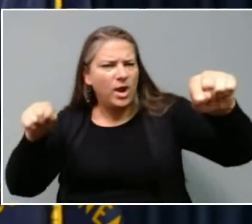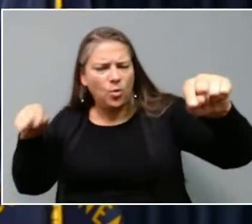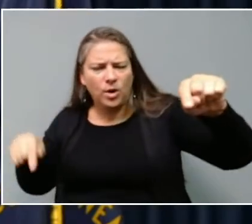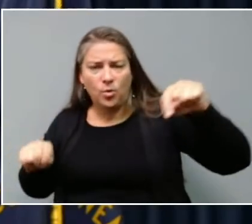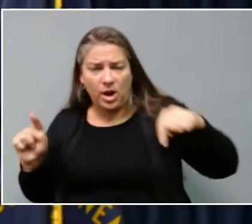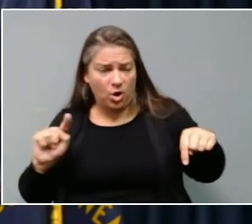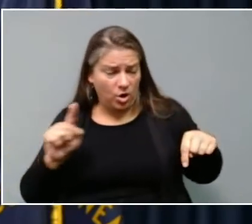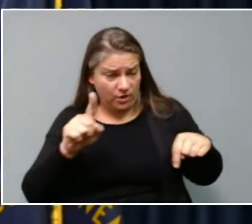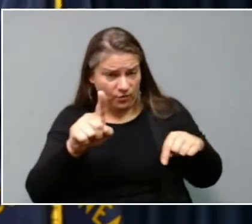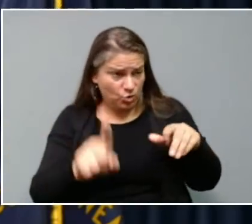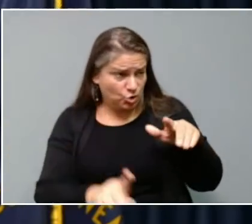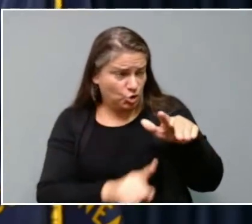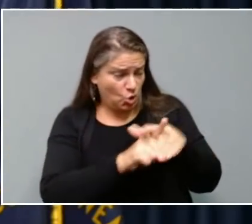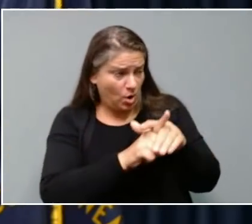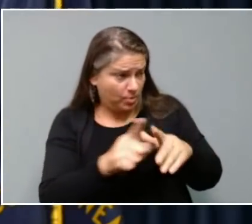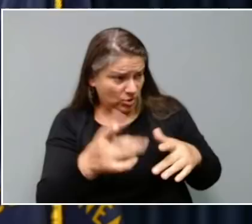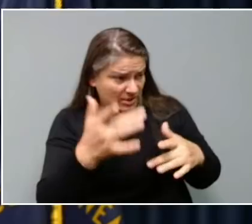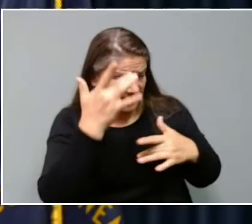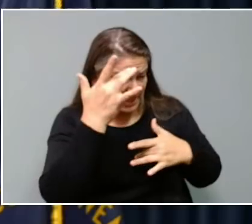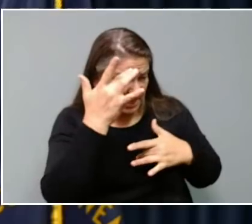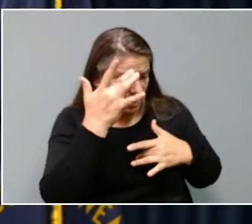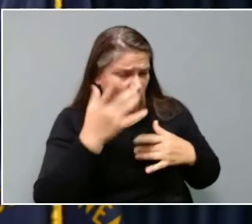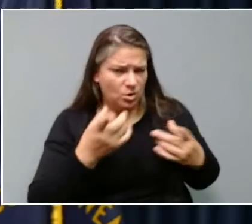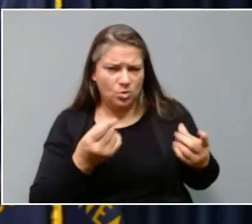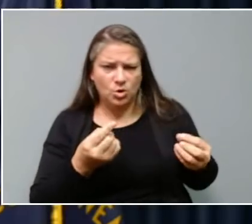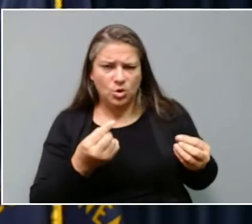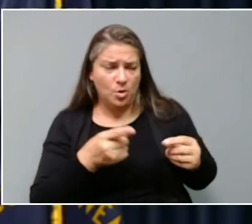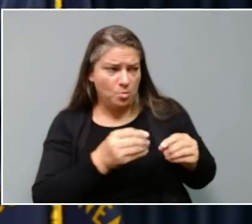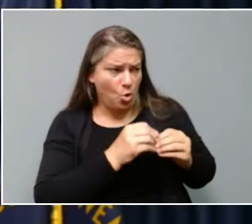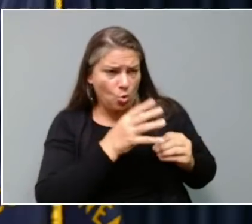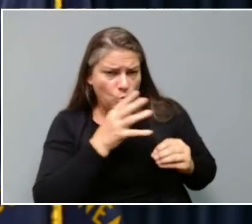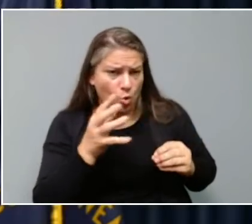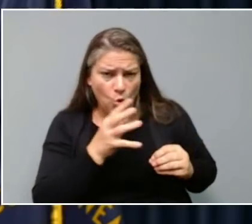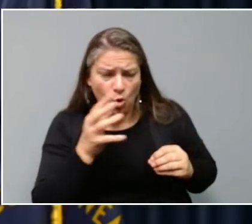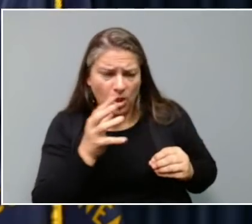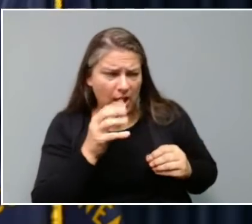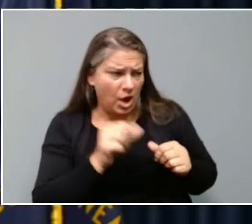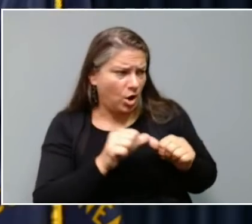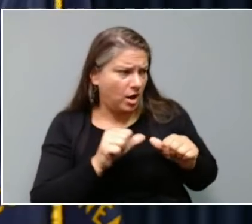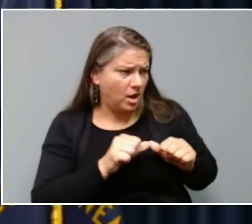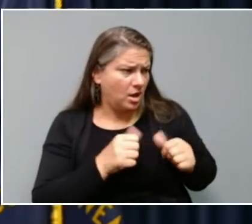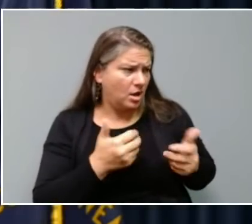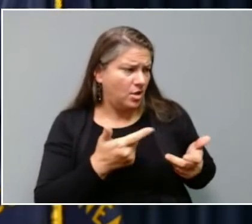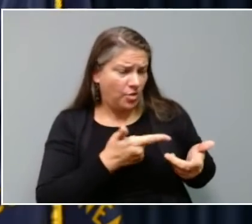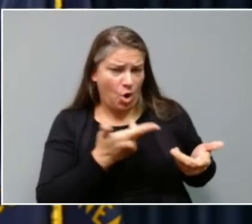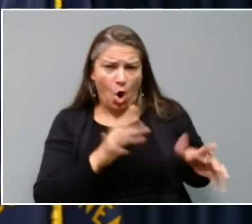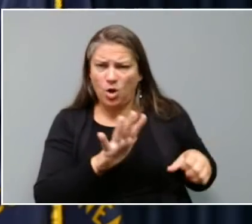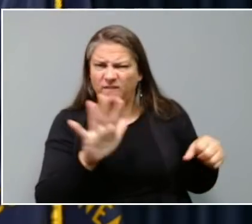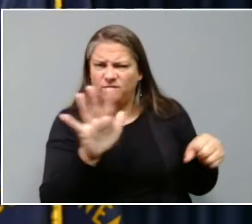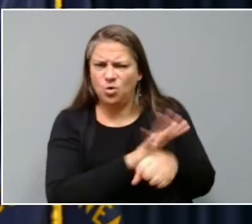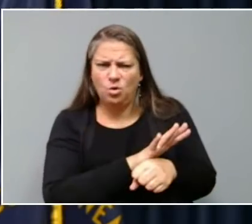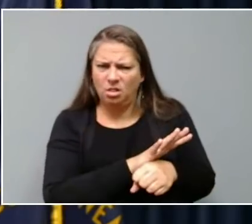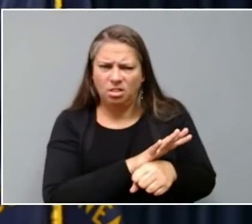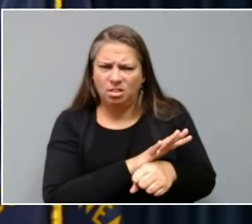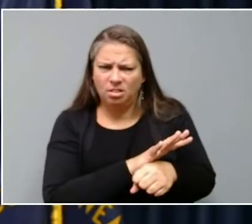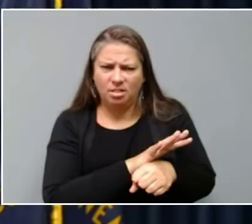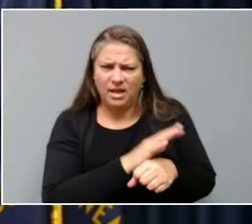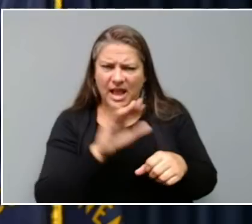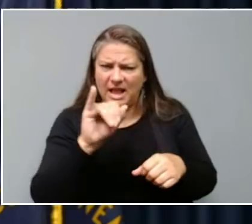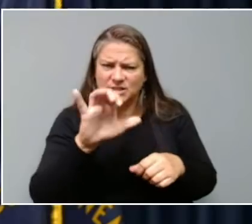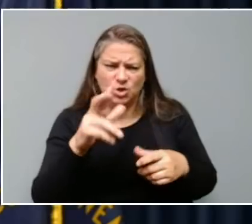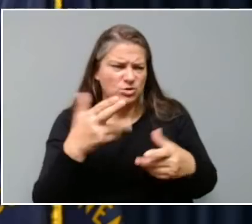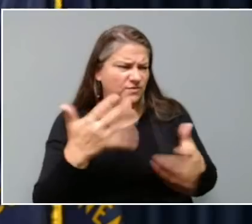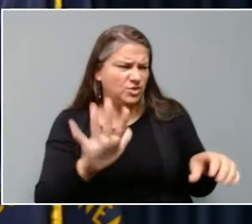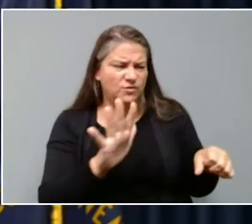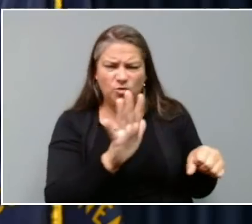up and are sick are in our more rural or regional areas where they're already full in their ICUs.